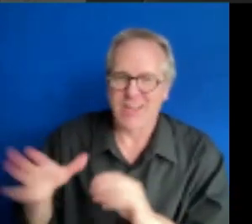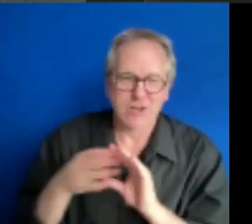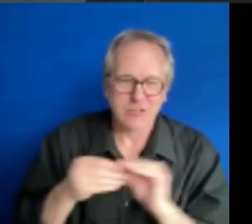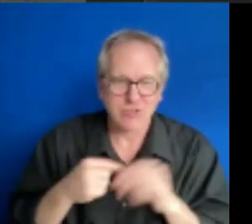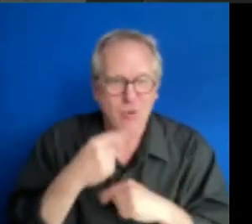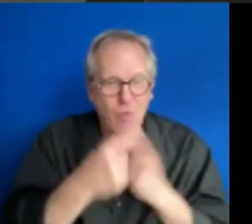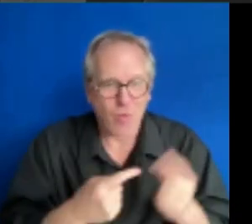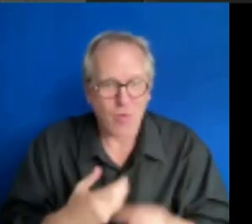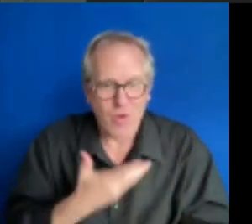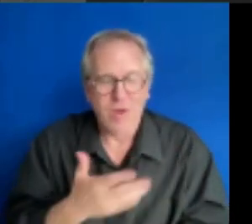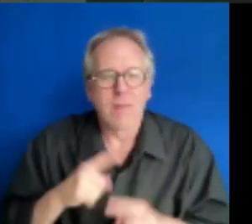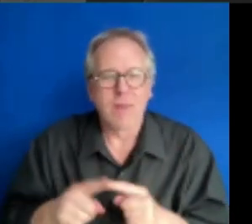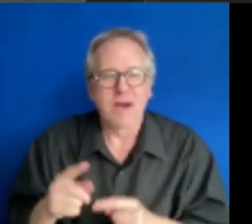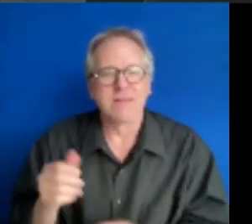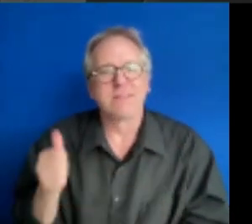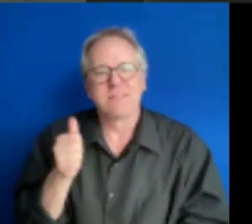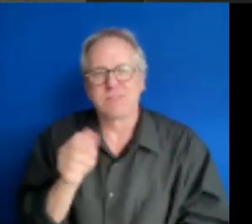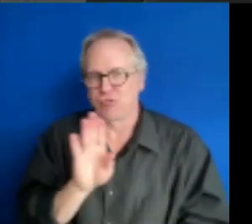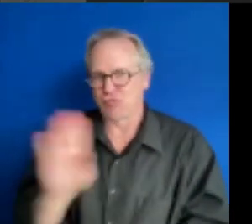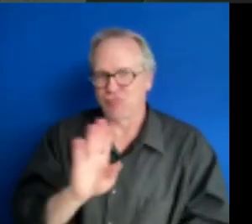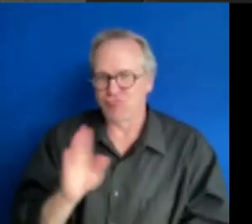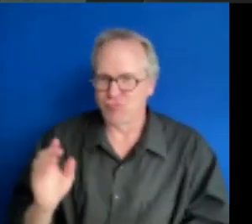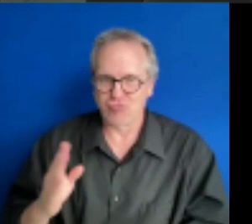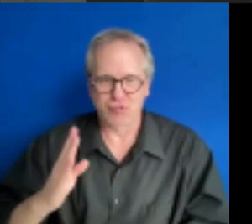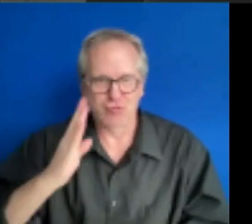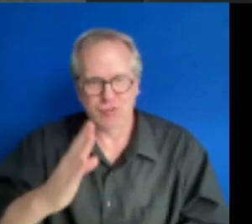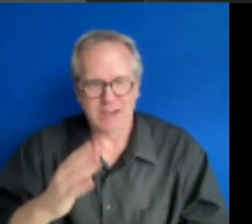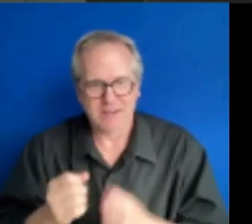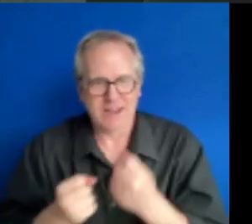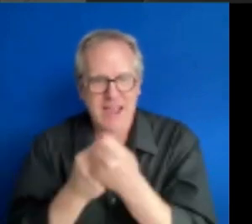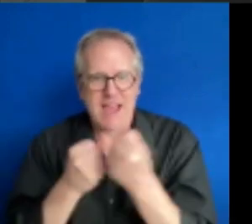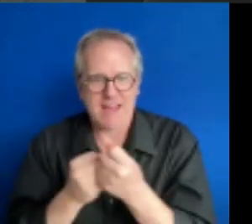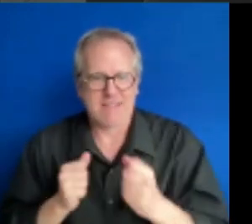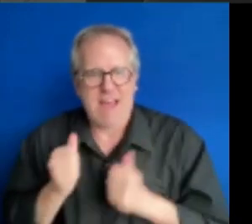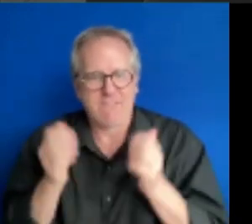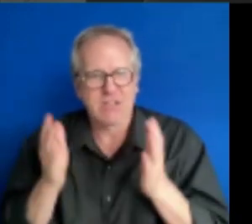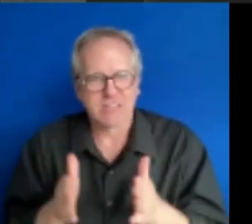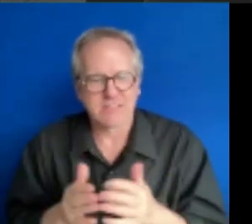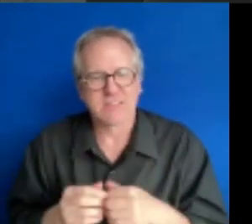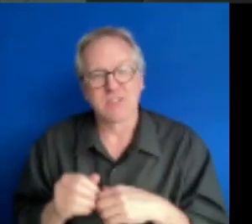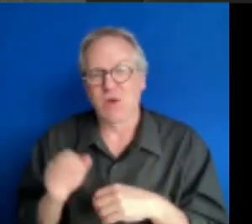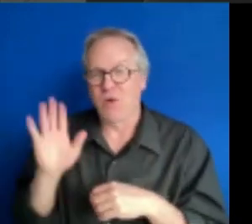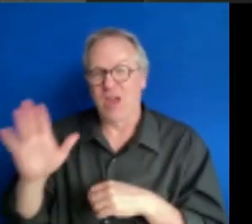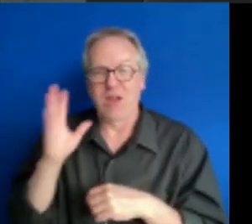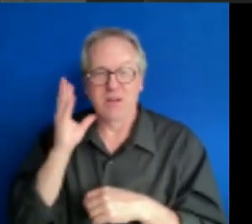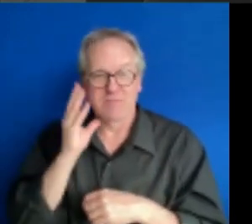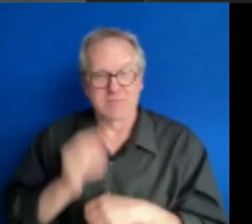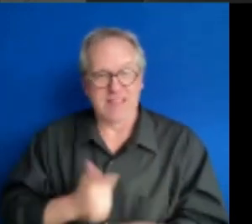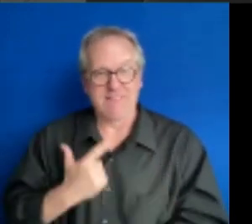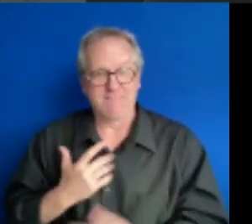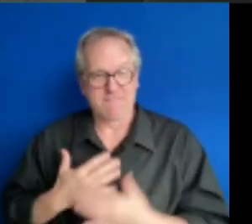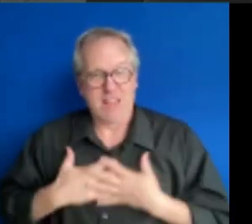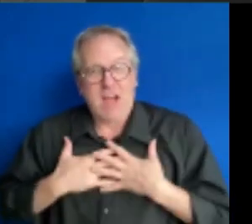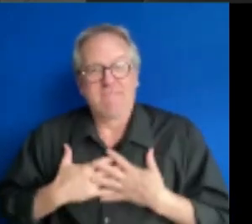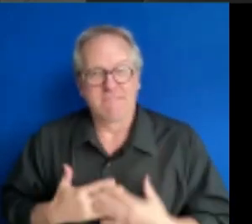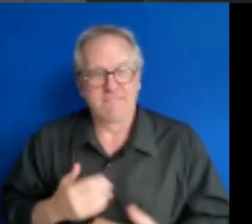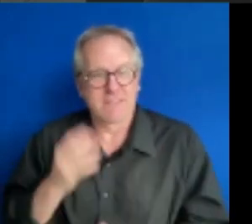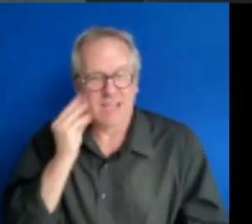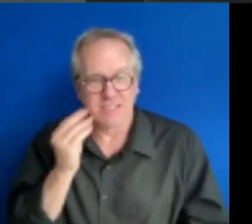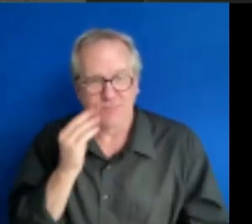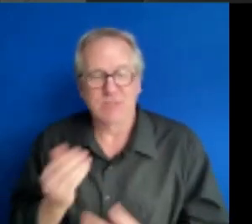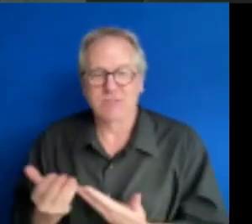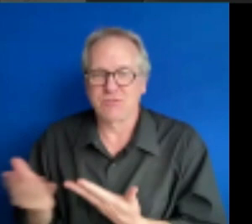also direct advocacy and empowering these lived experiences to be